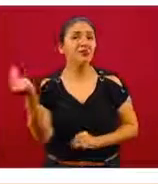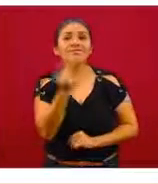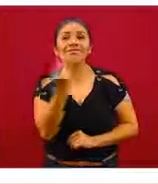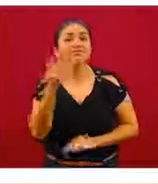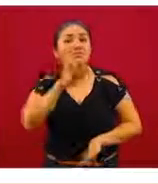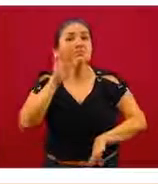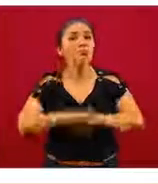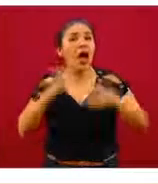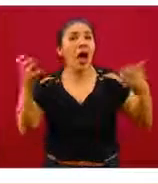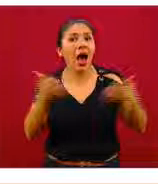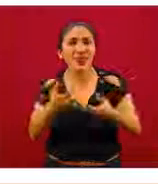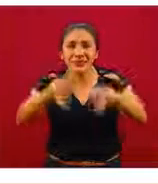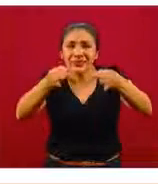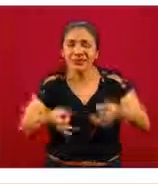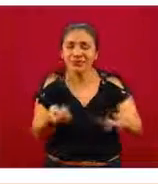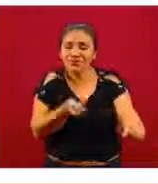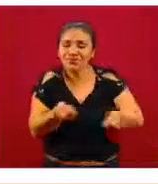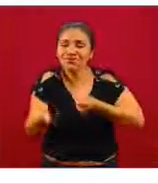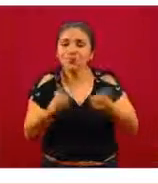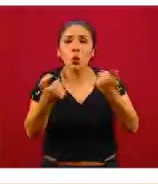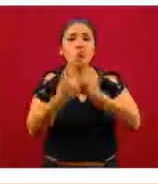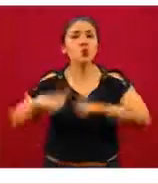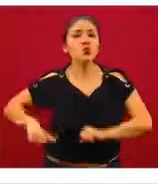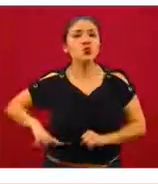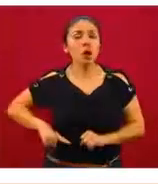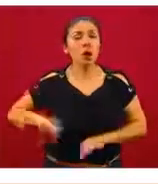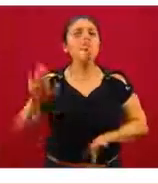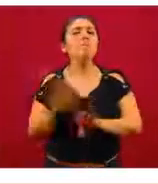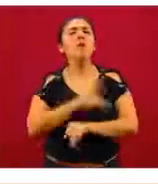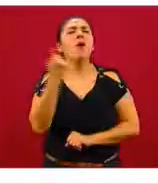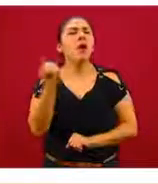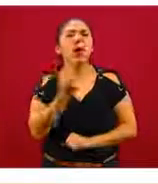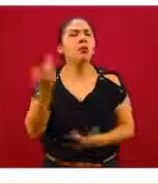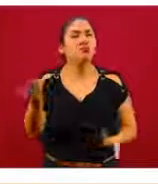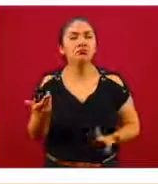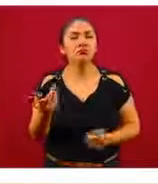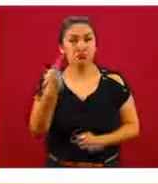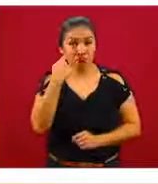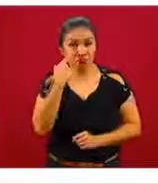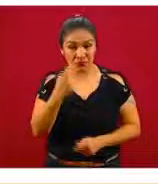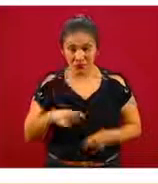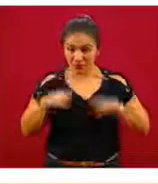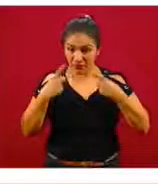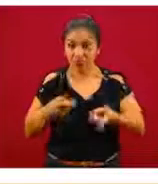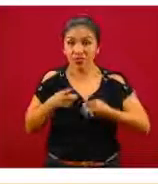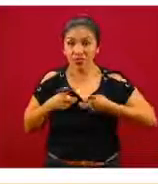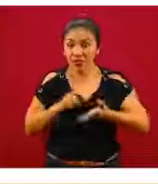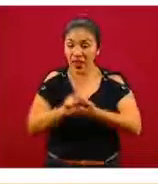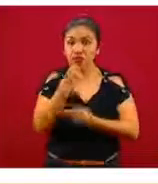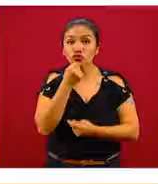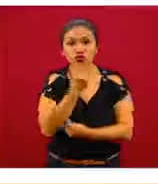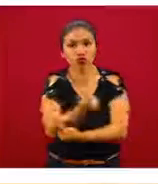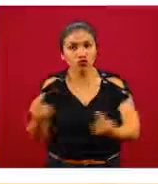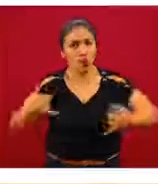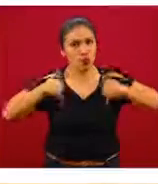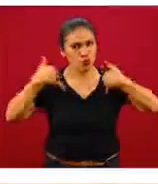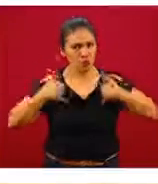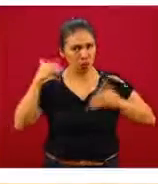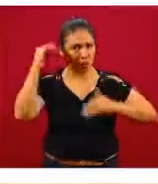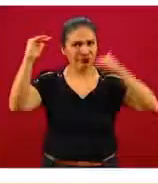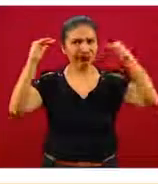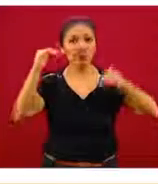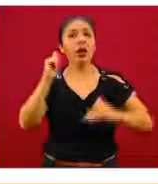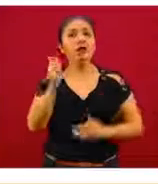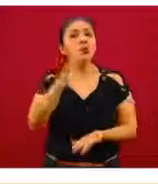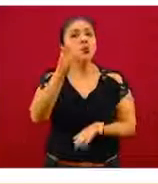system. So it requires coordinated action by various governments. Why? Because guaranteeing children